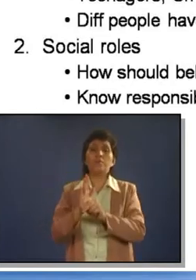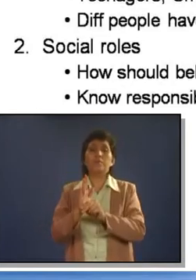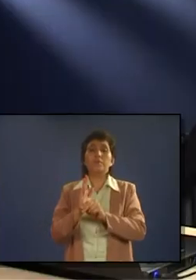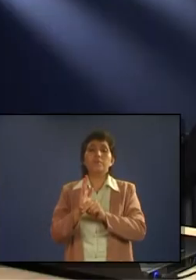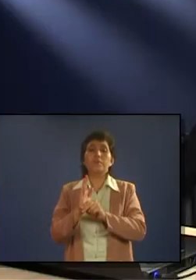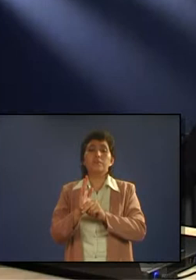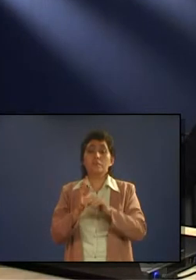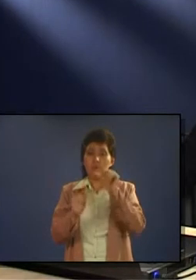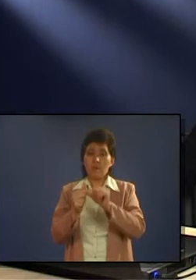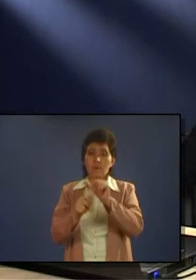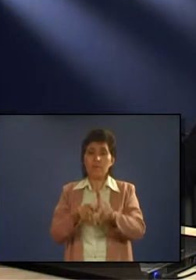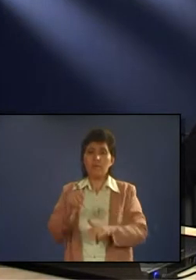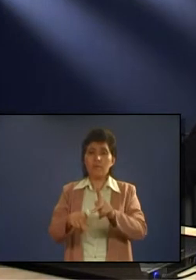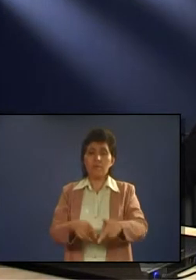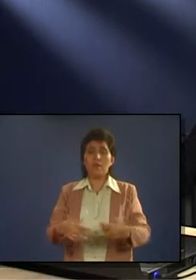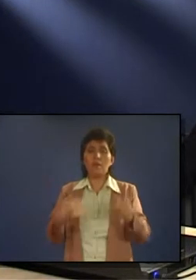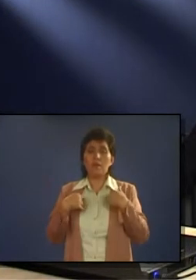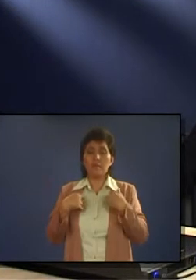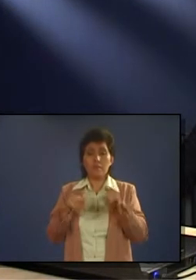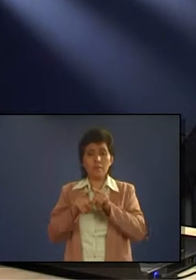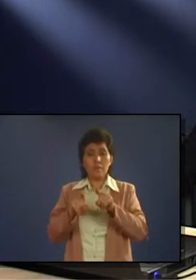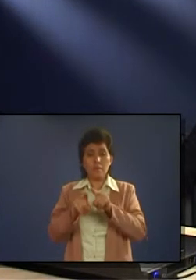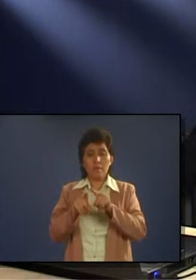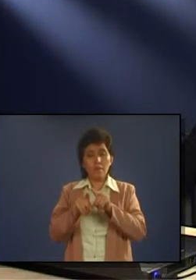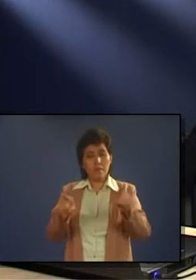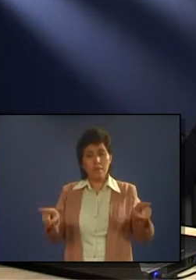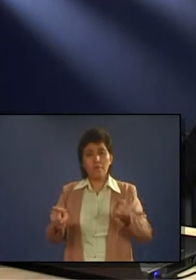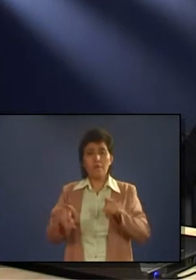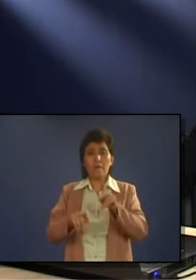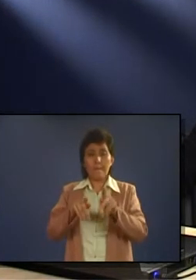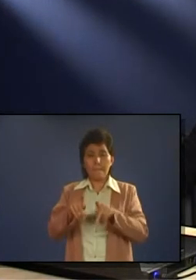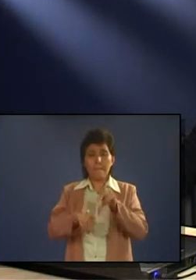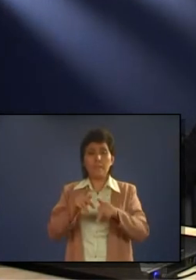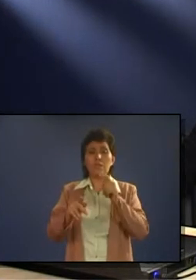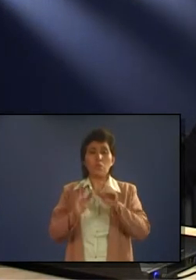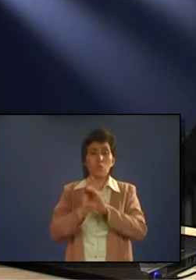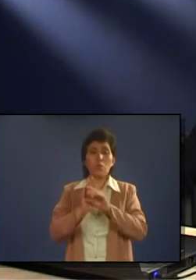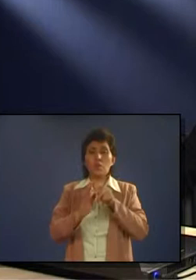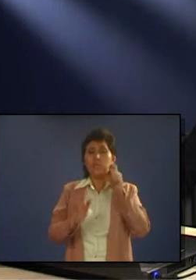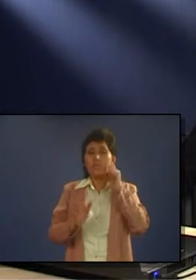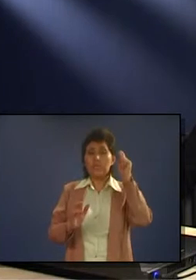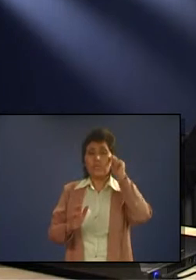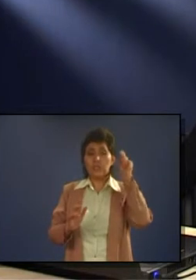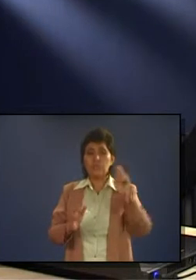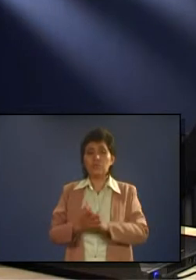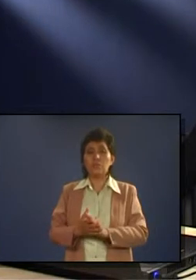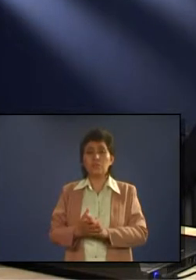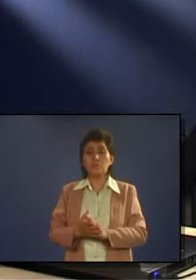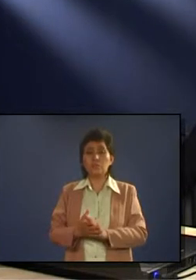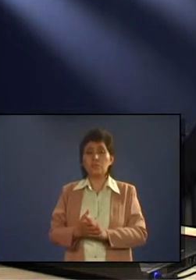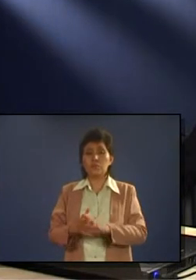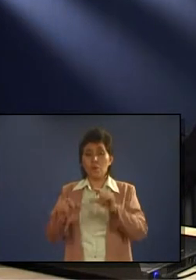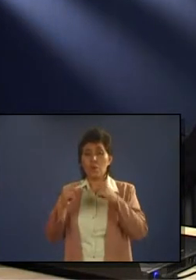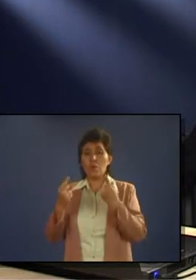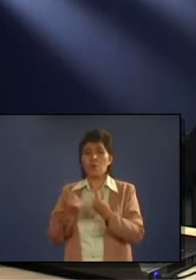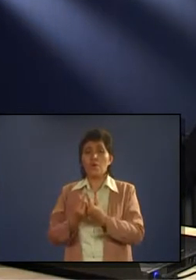that every people, they have their different norms. Like if you are a group of teenagers, or you're a group of smokers,